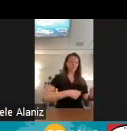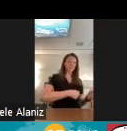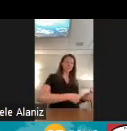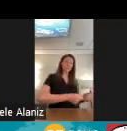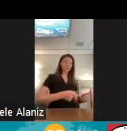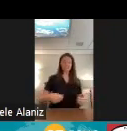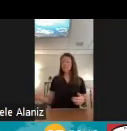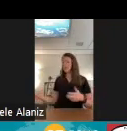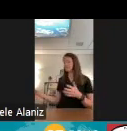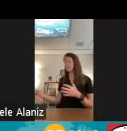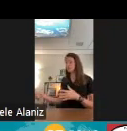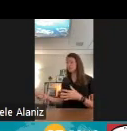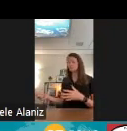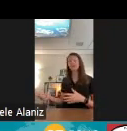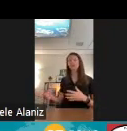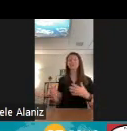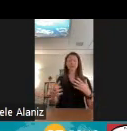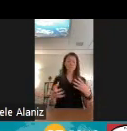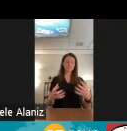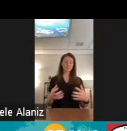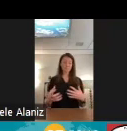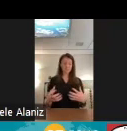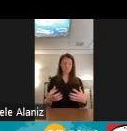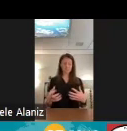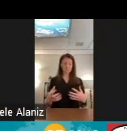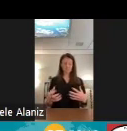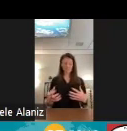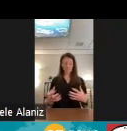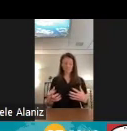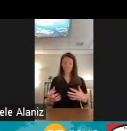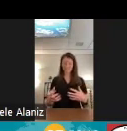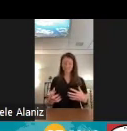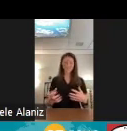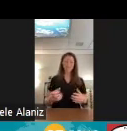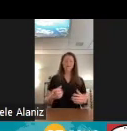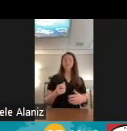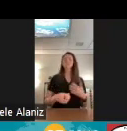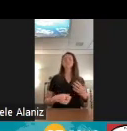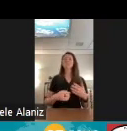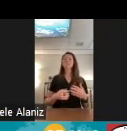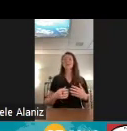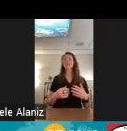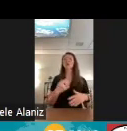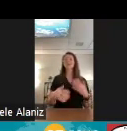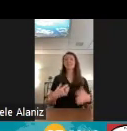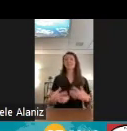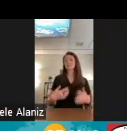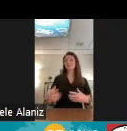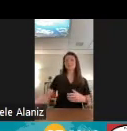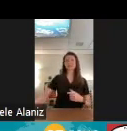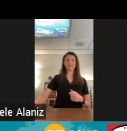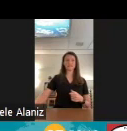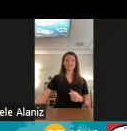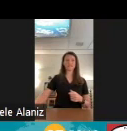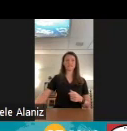problem solve and adjust as the ball is coming and make those processing judgments, which is targeting all of